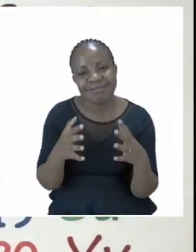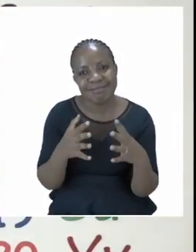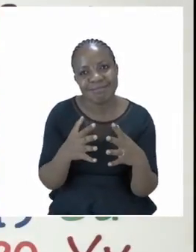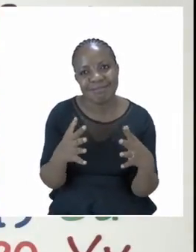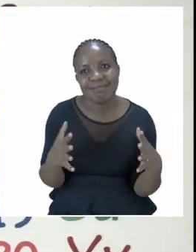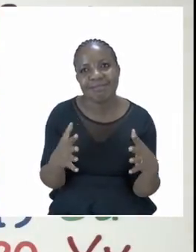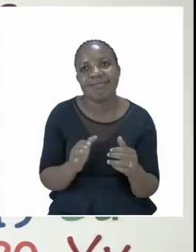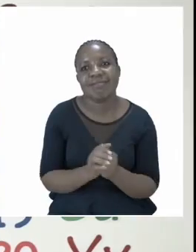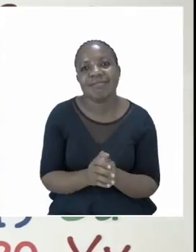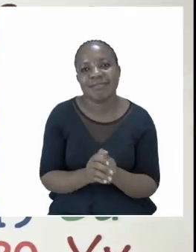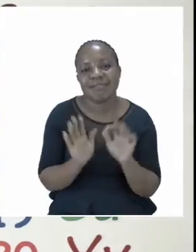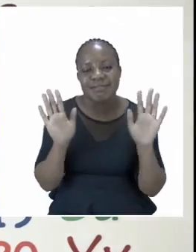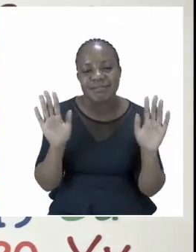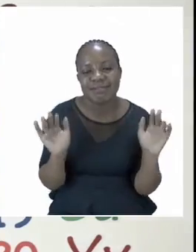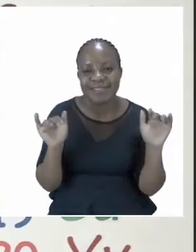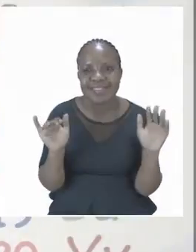and